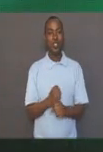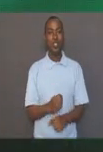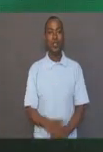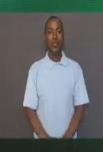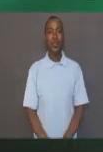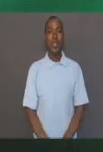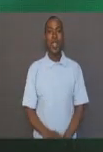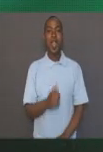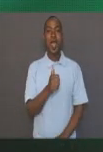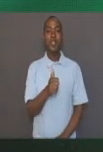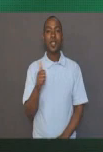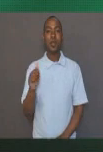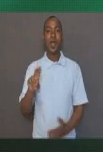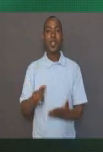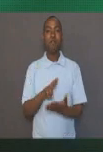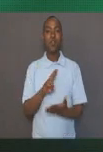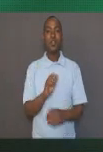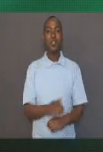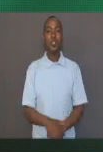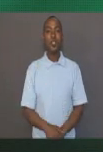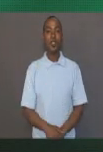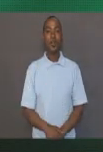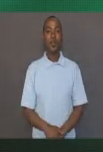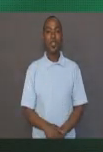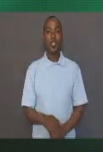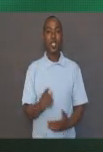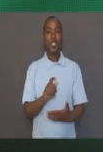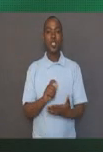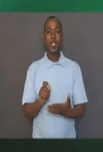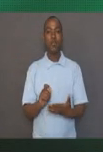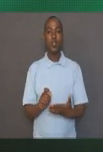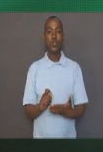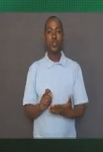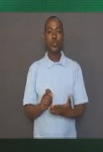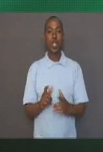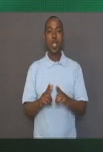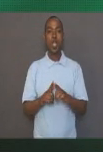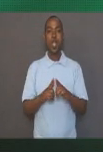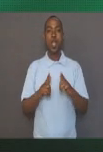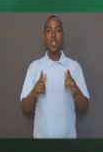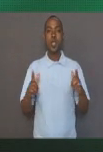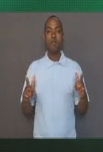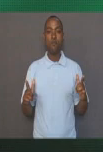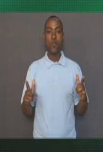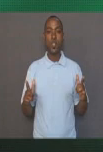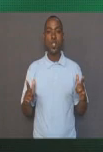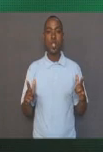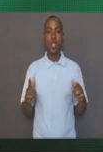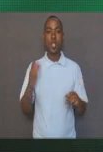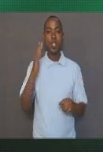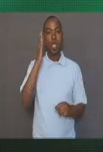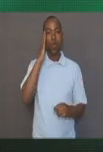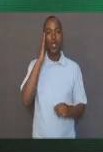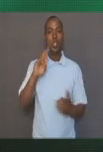For Addis Ababa University, you may have said that it is a large, renowned university